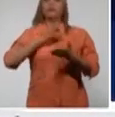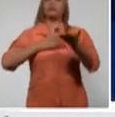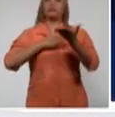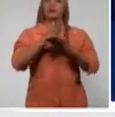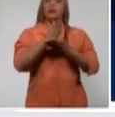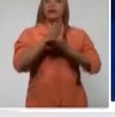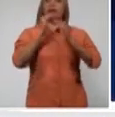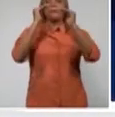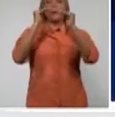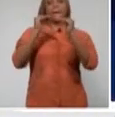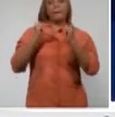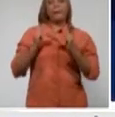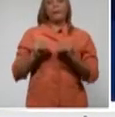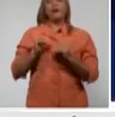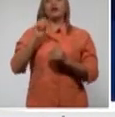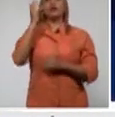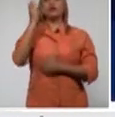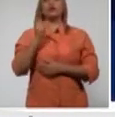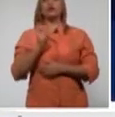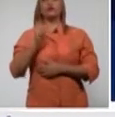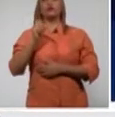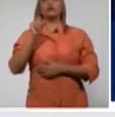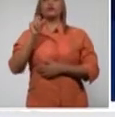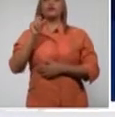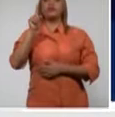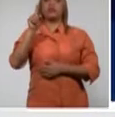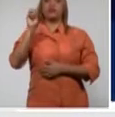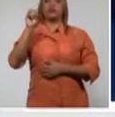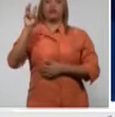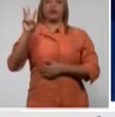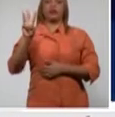occupies 113th place globally.